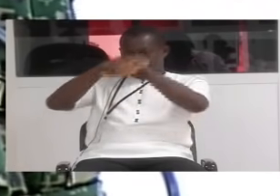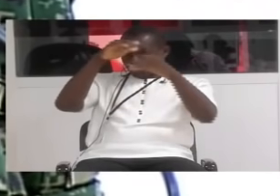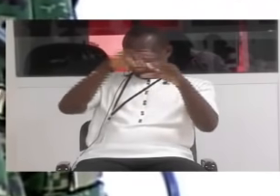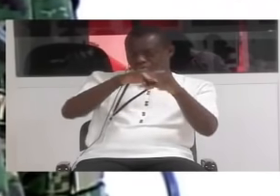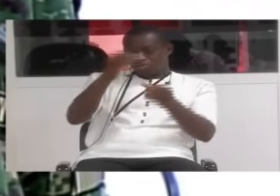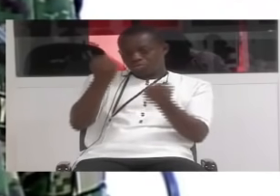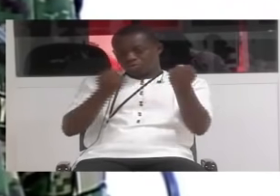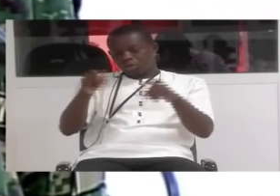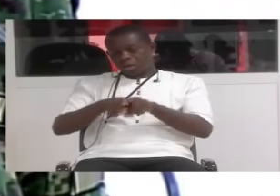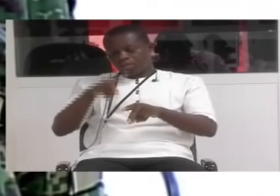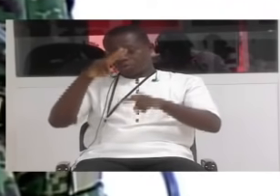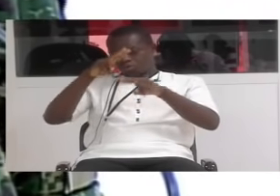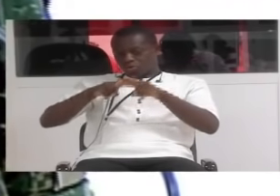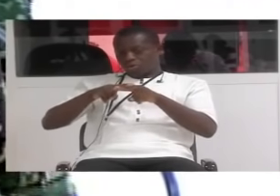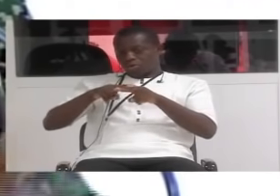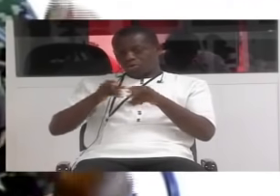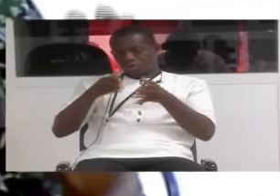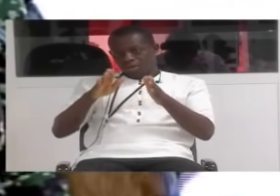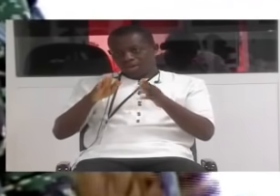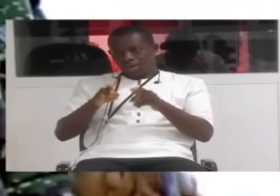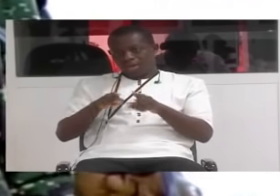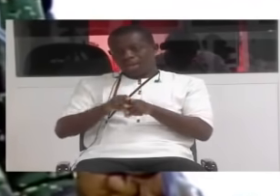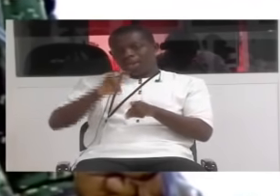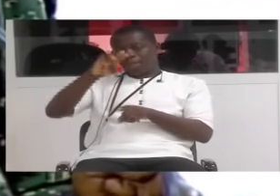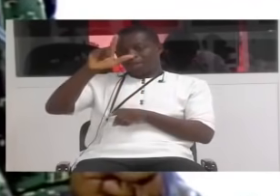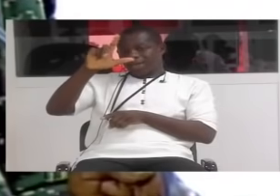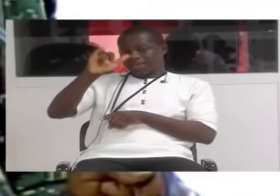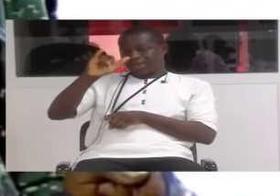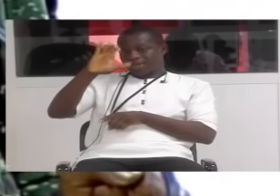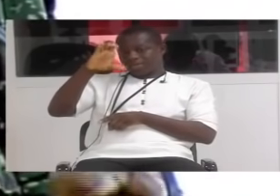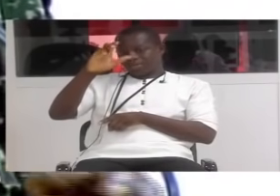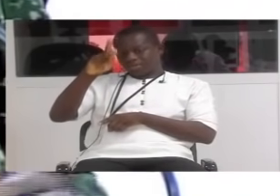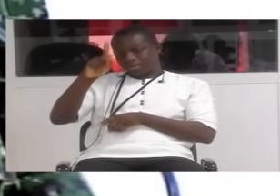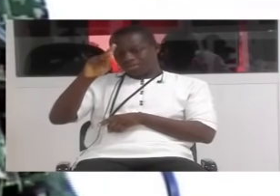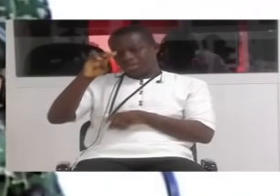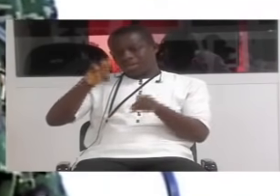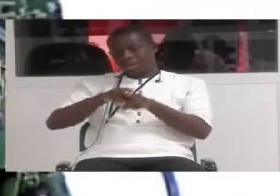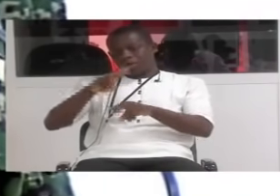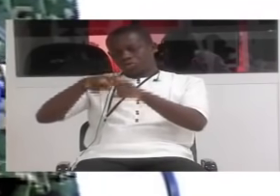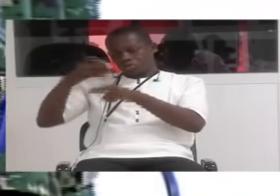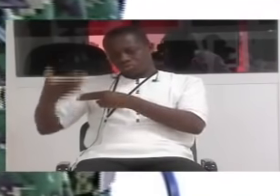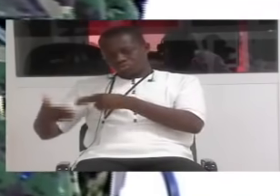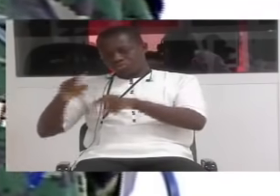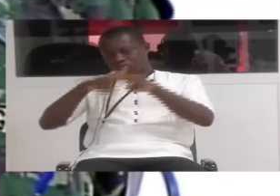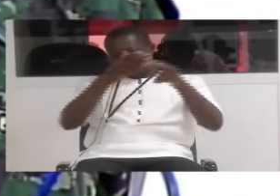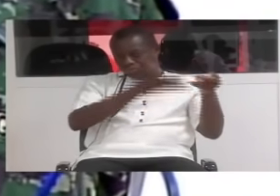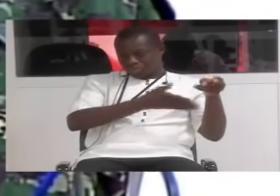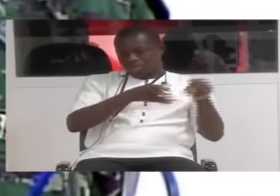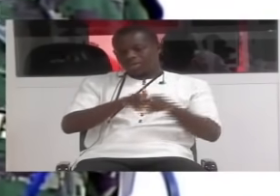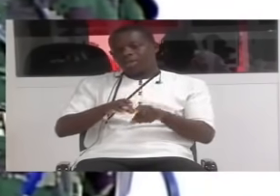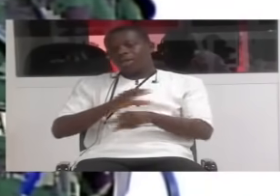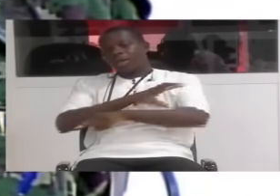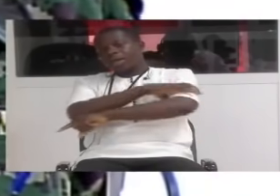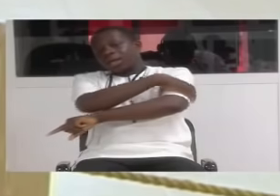Mbé Sirin Jang. I was sitting this way. Malik Manga be Sirin Jang. Malik Manga was sitting here. Captain Rambo be